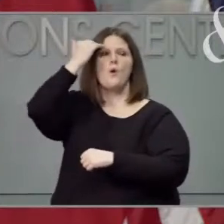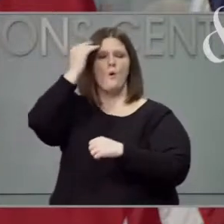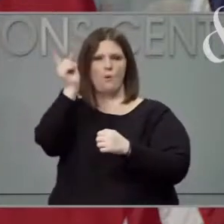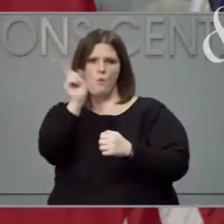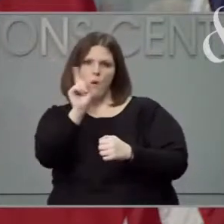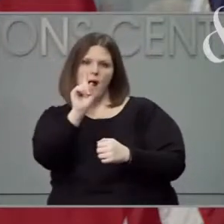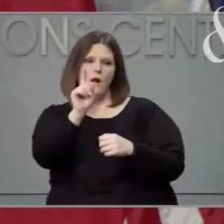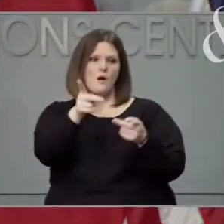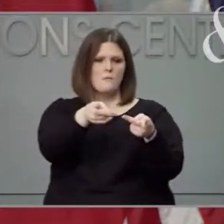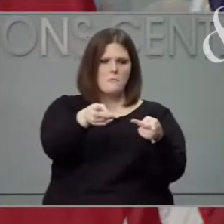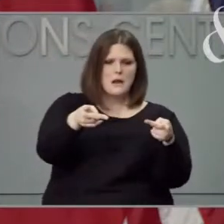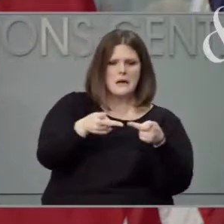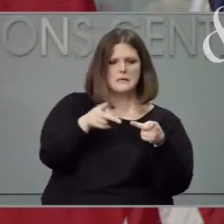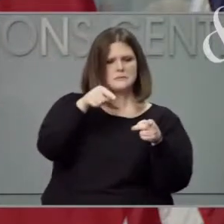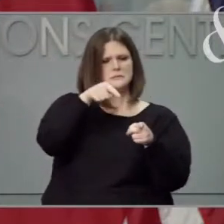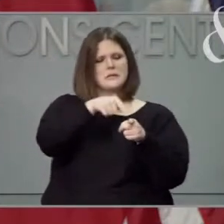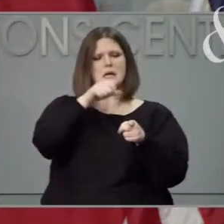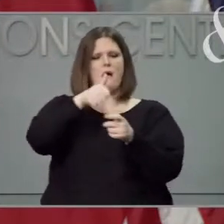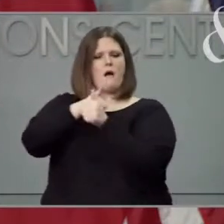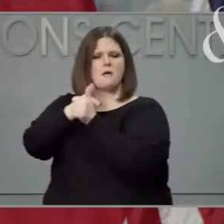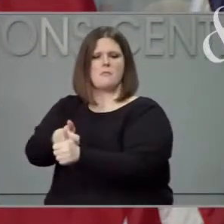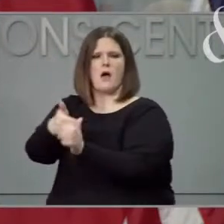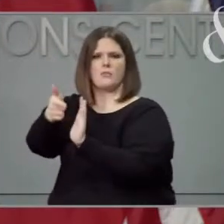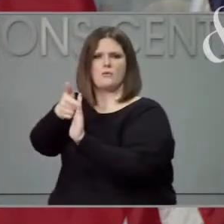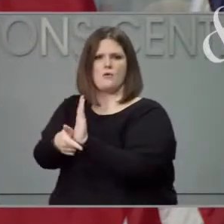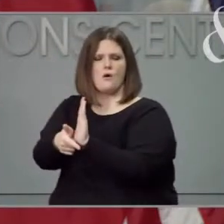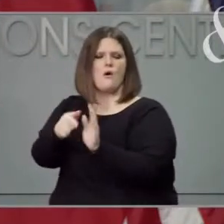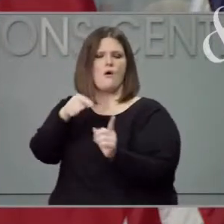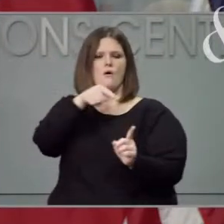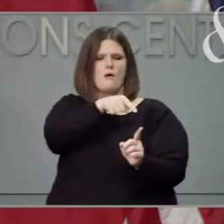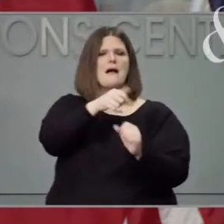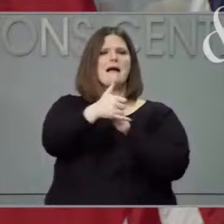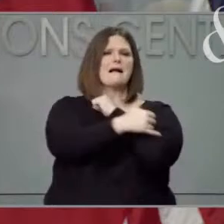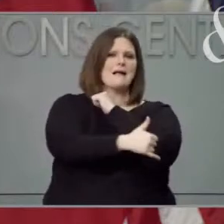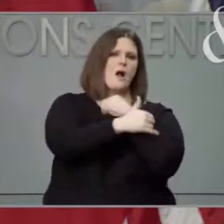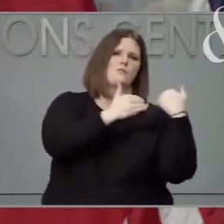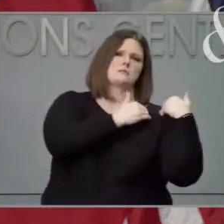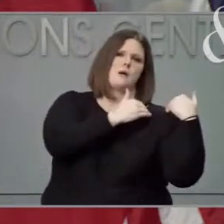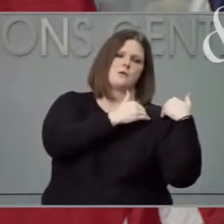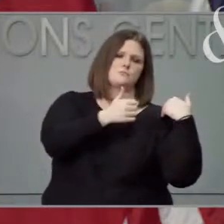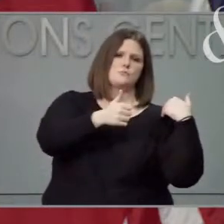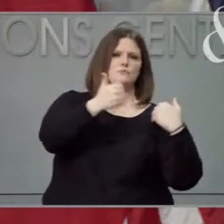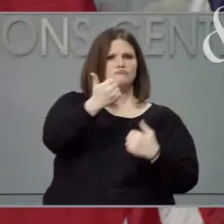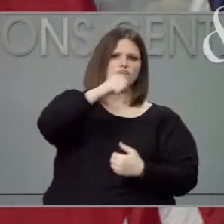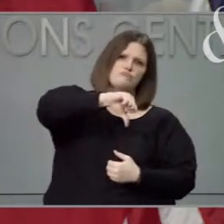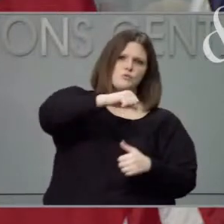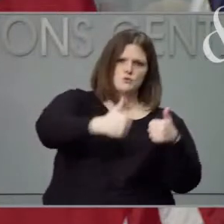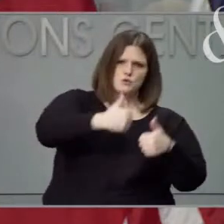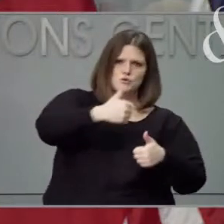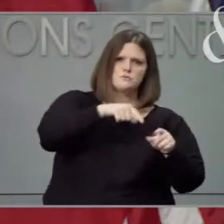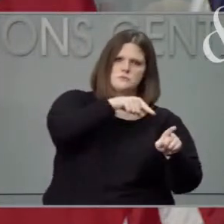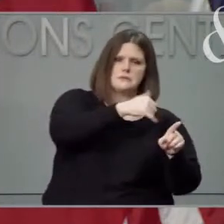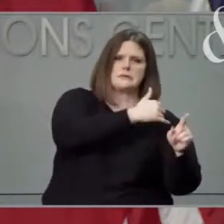a way that was not compliant with the statute in order to not approve it. In terms of